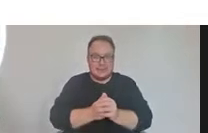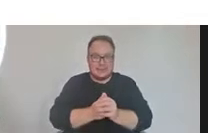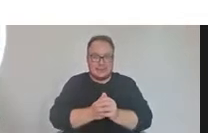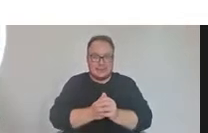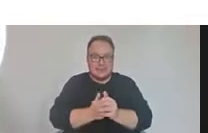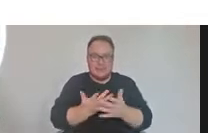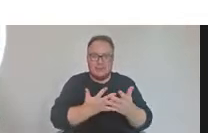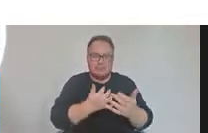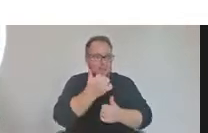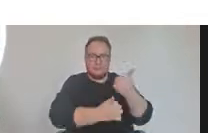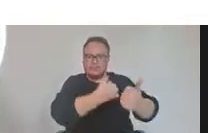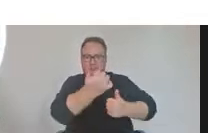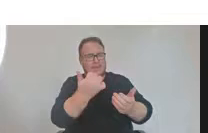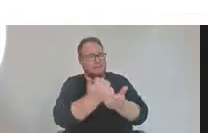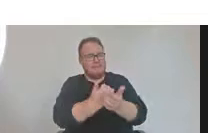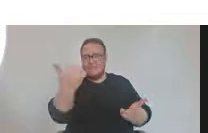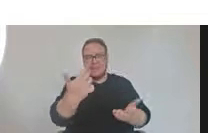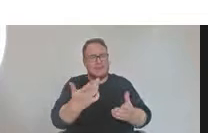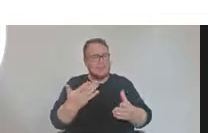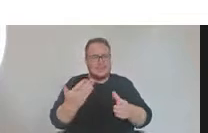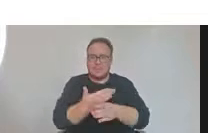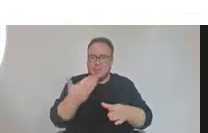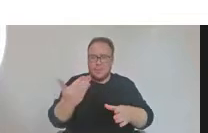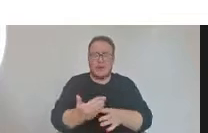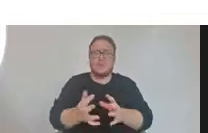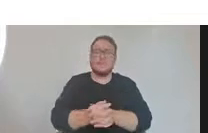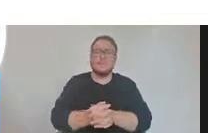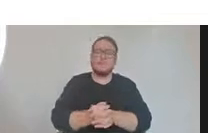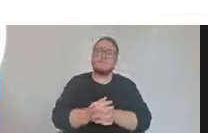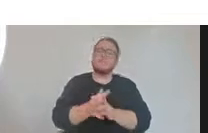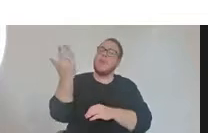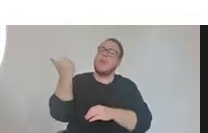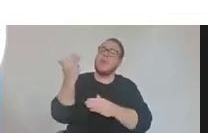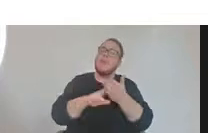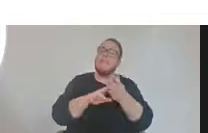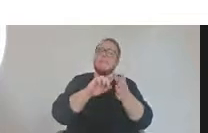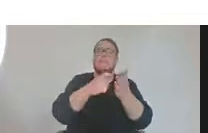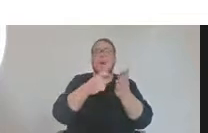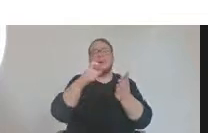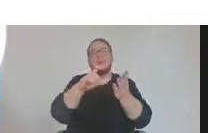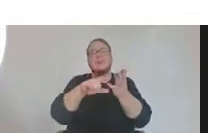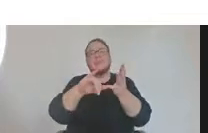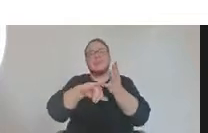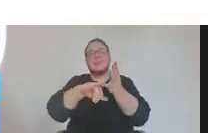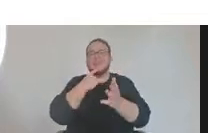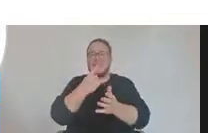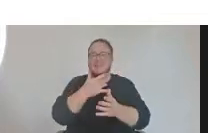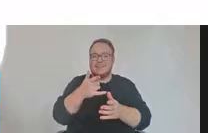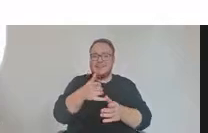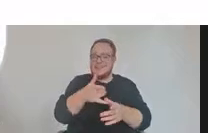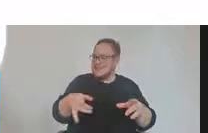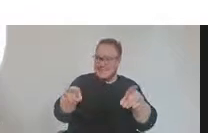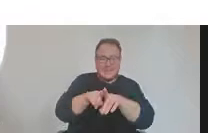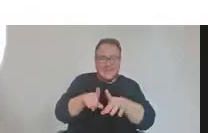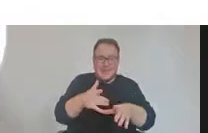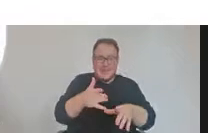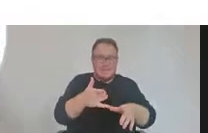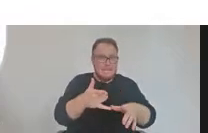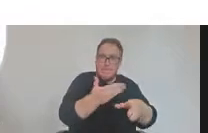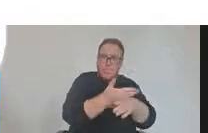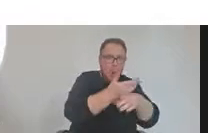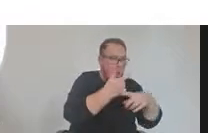work. As Marcus said earlier, our practices have done this on top of their normal activity. Activity levels in general practice are